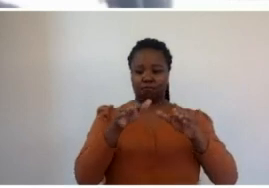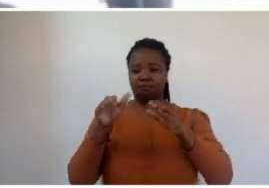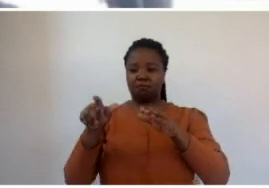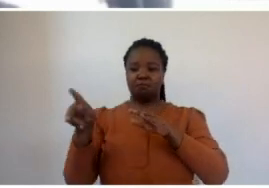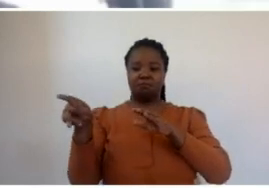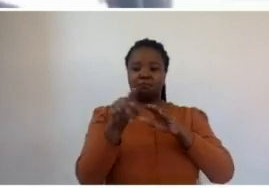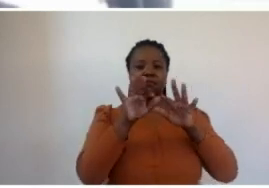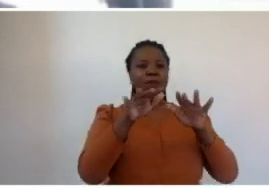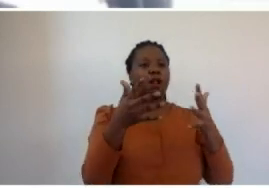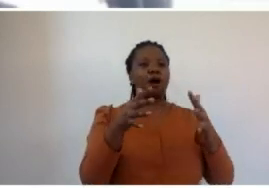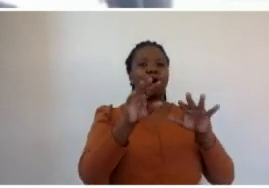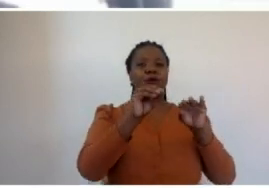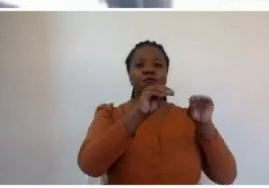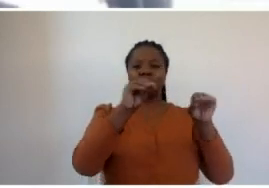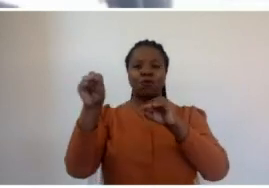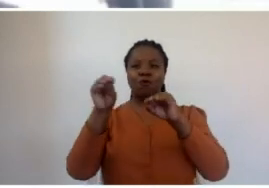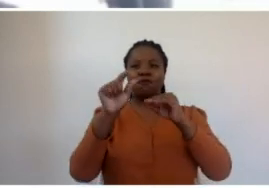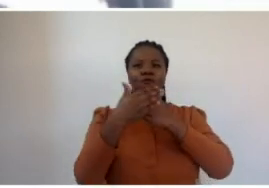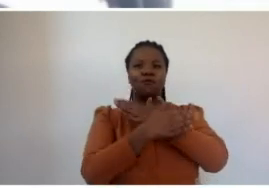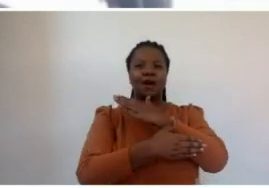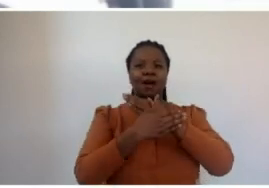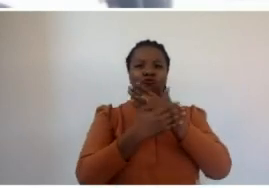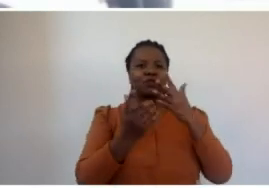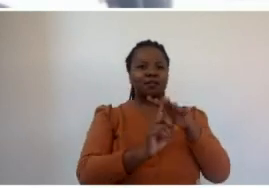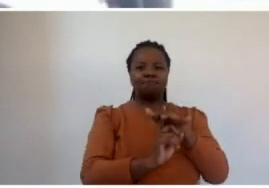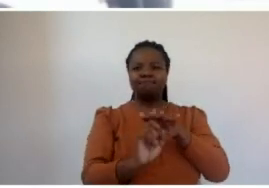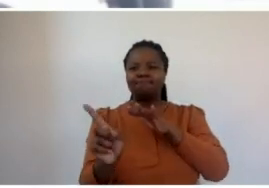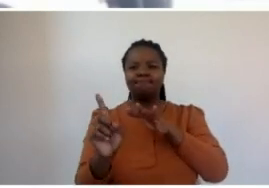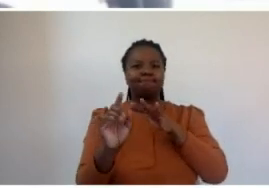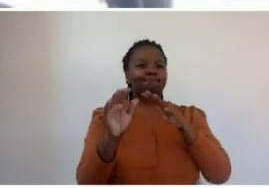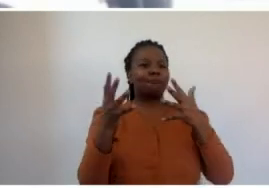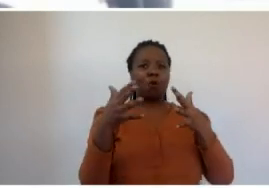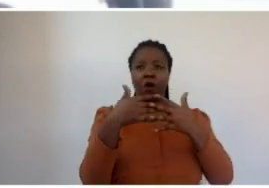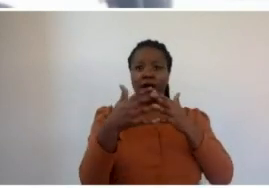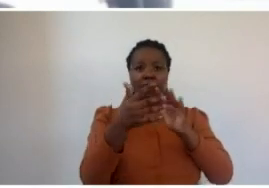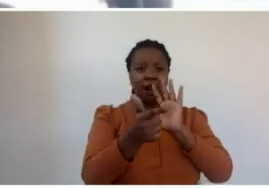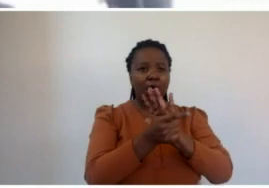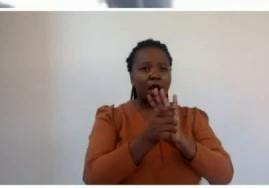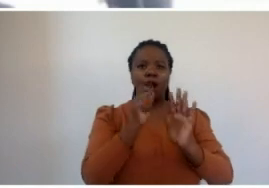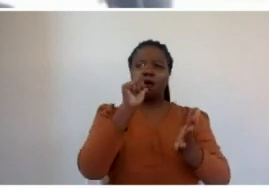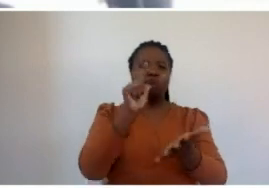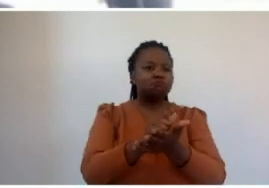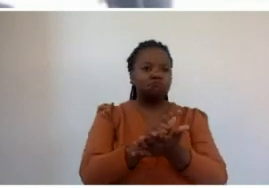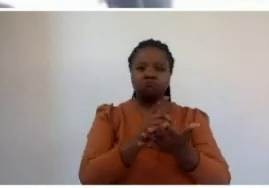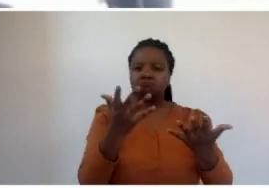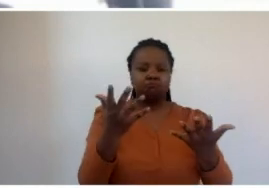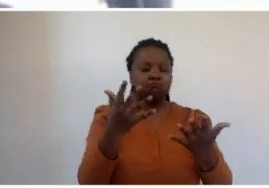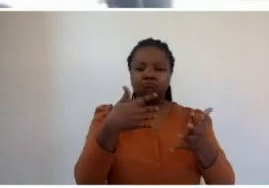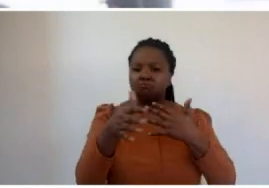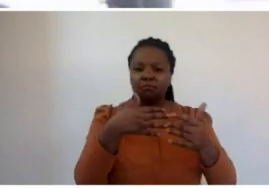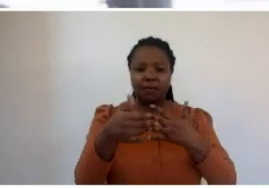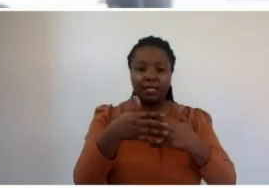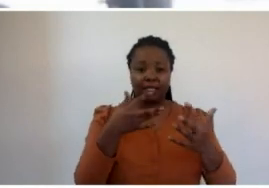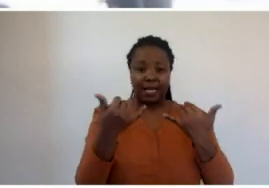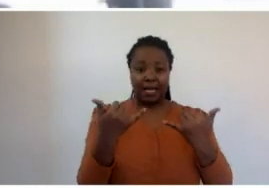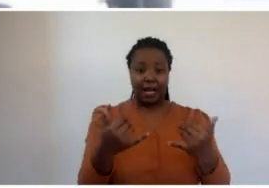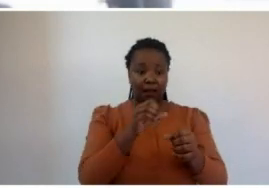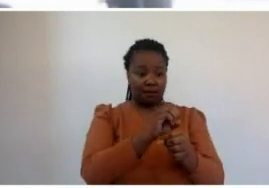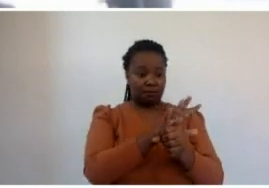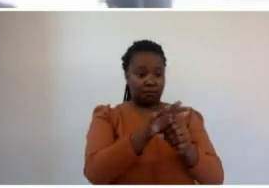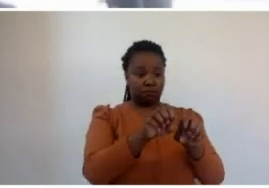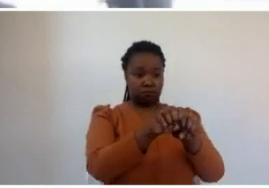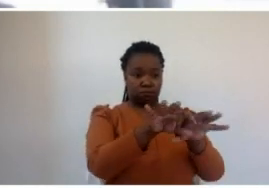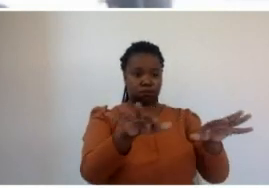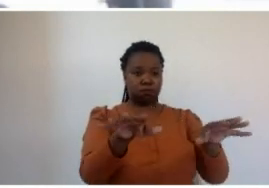migration, asylum, stateless, or whatever legal capacities. A pandemic of this kind is no respecter of borders,